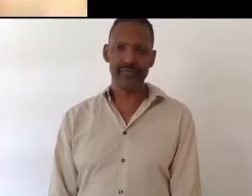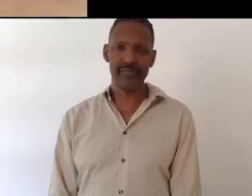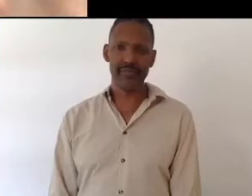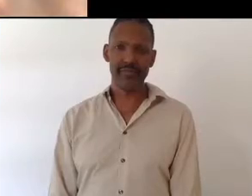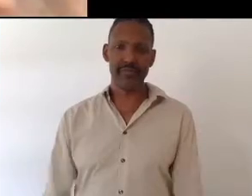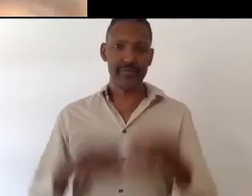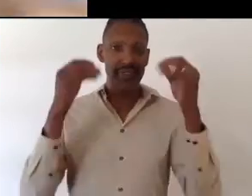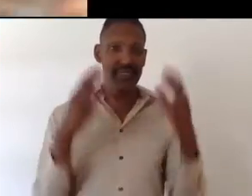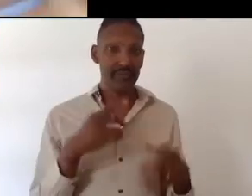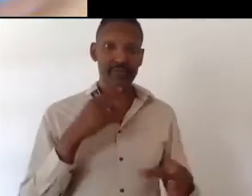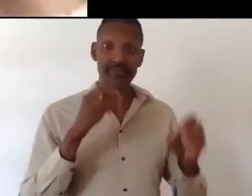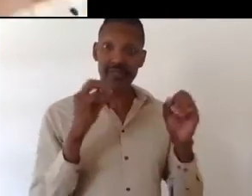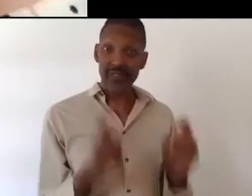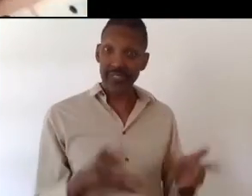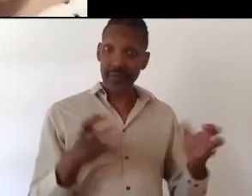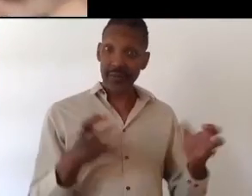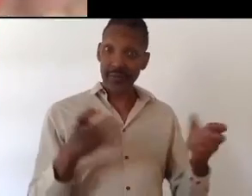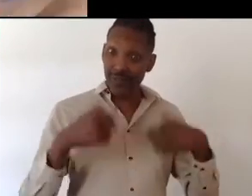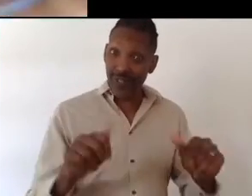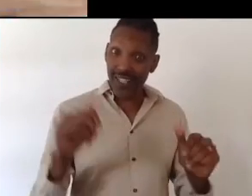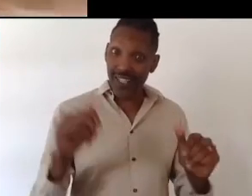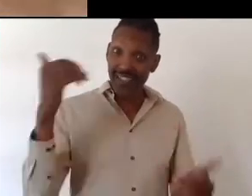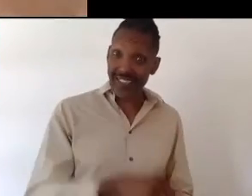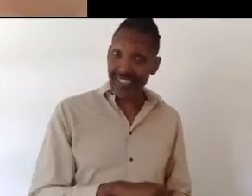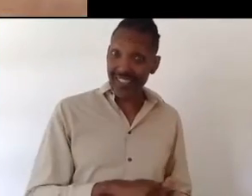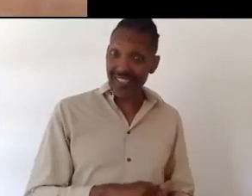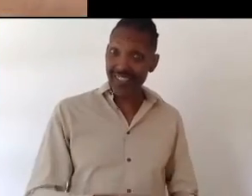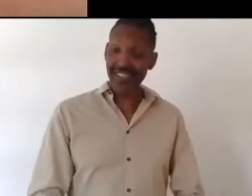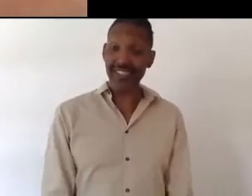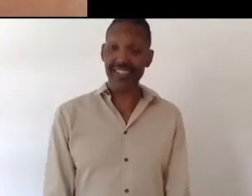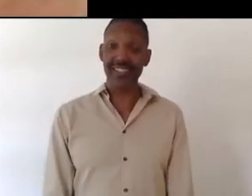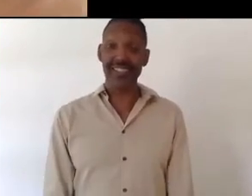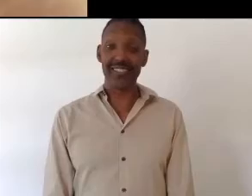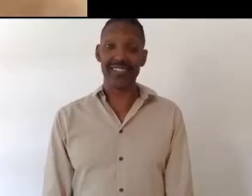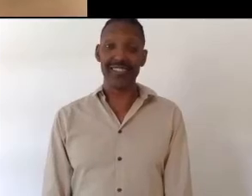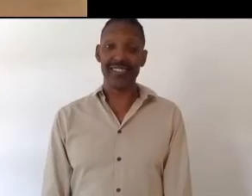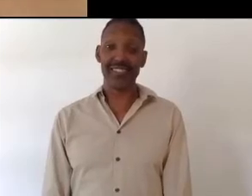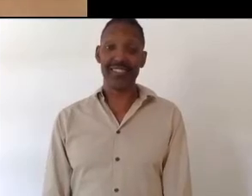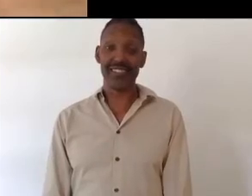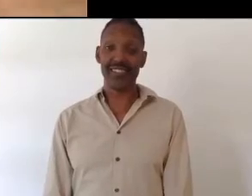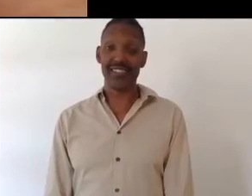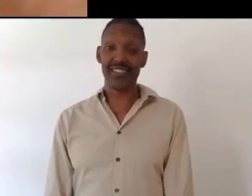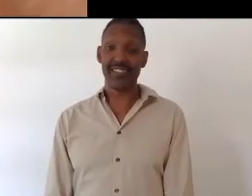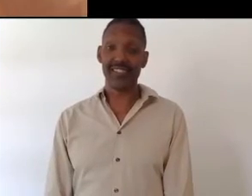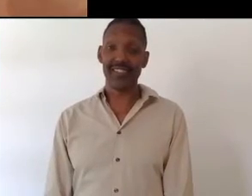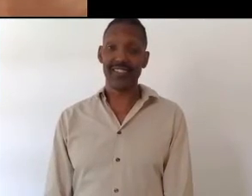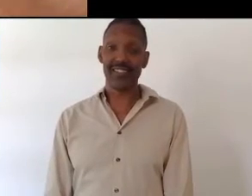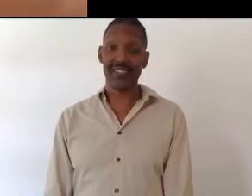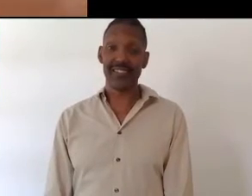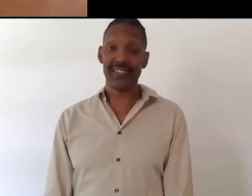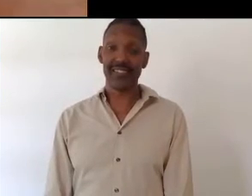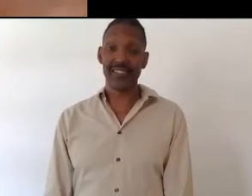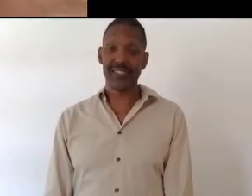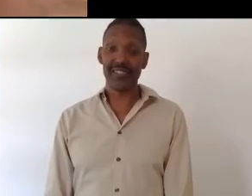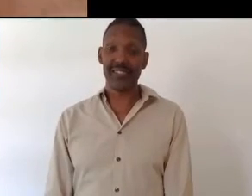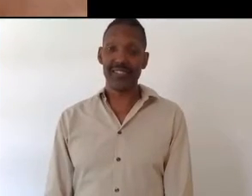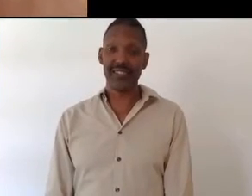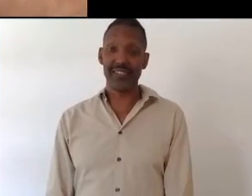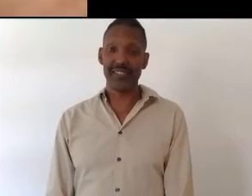do. Hattie, did it work? Minus a pilot ship. Oh my